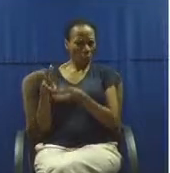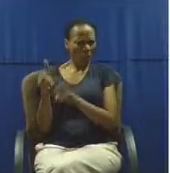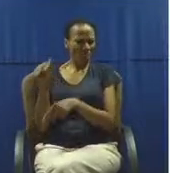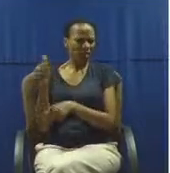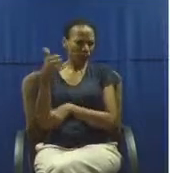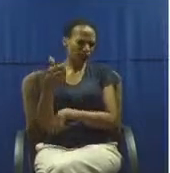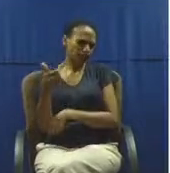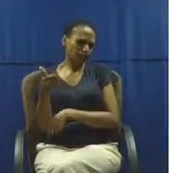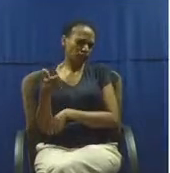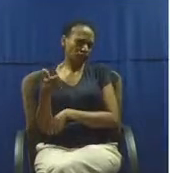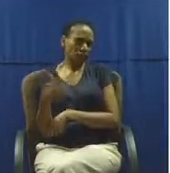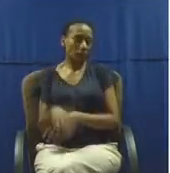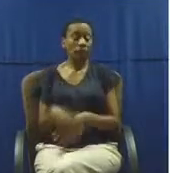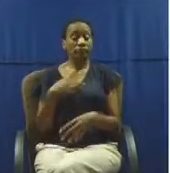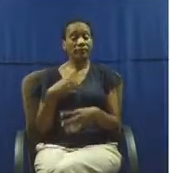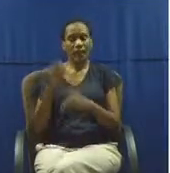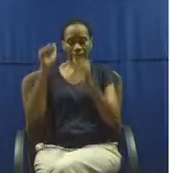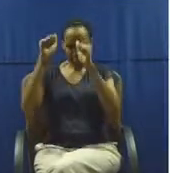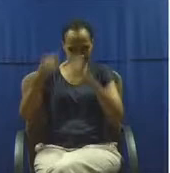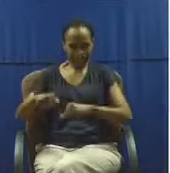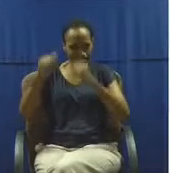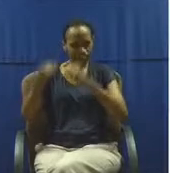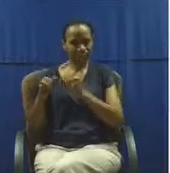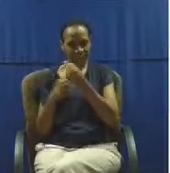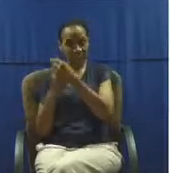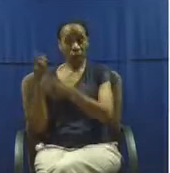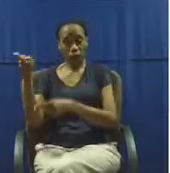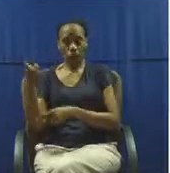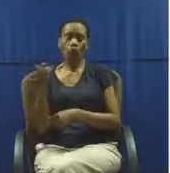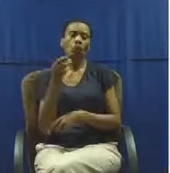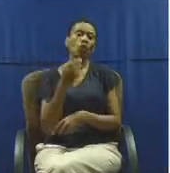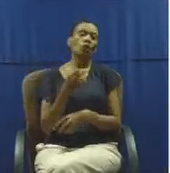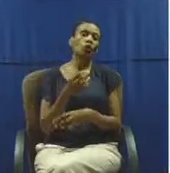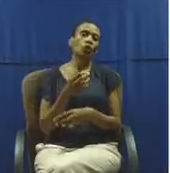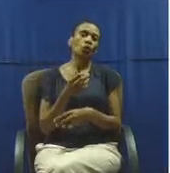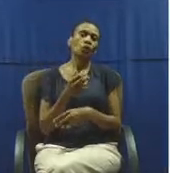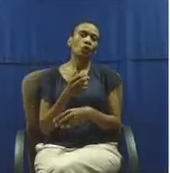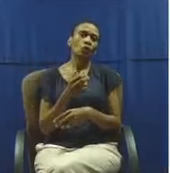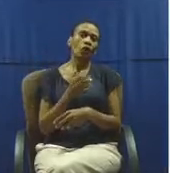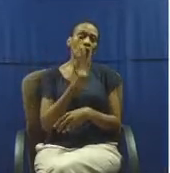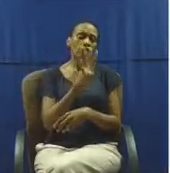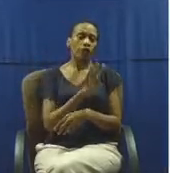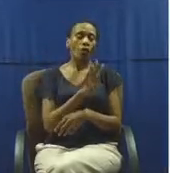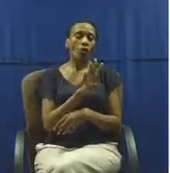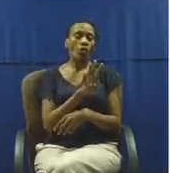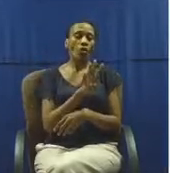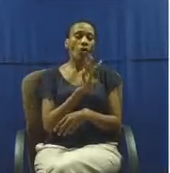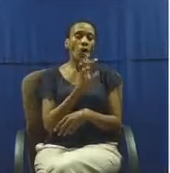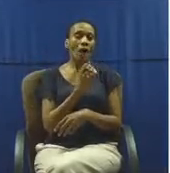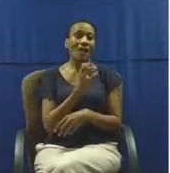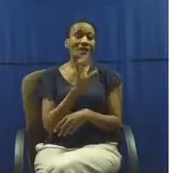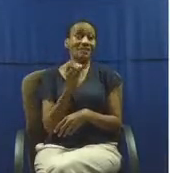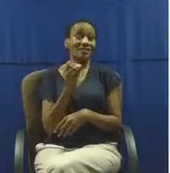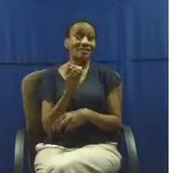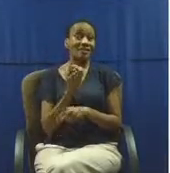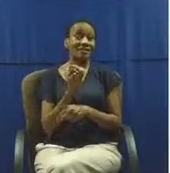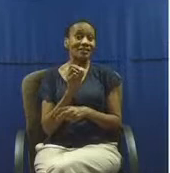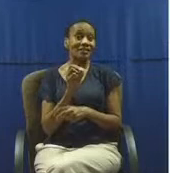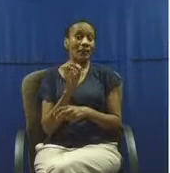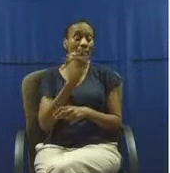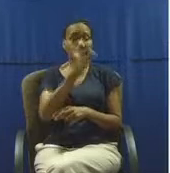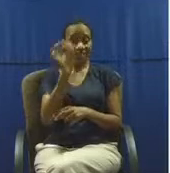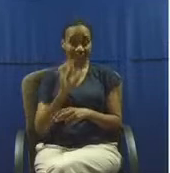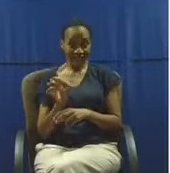I agree with you completely that the 400% energy price rise in the last